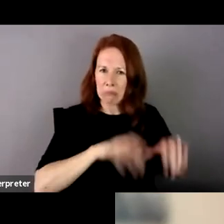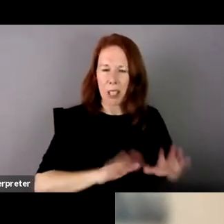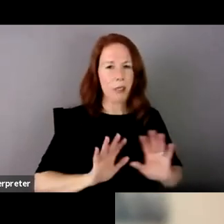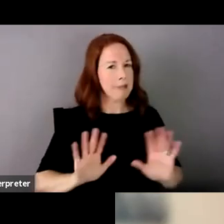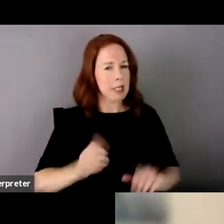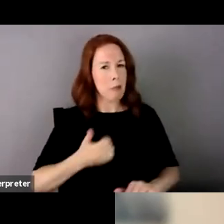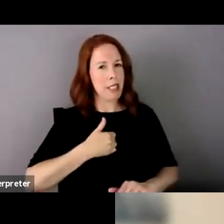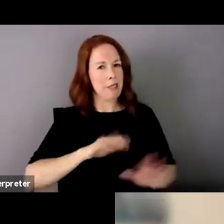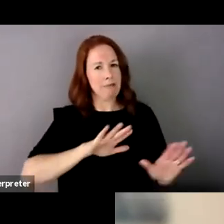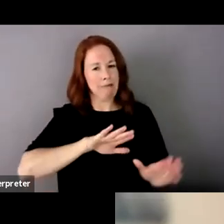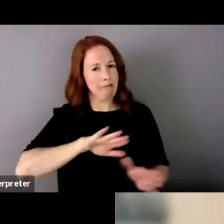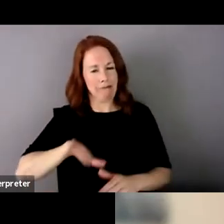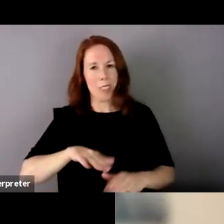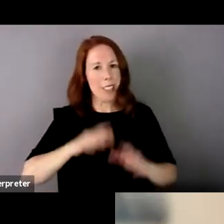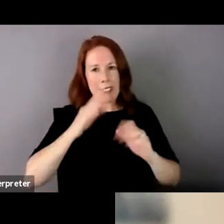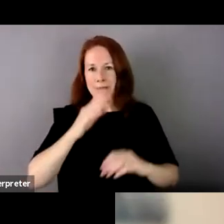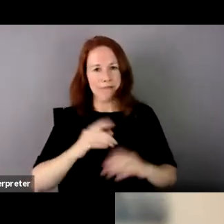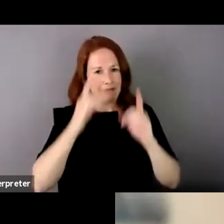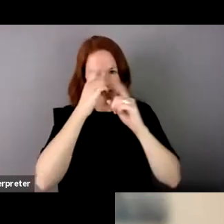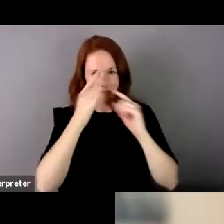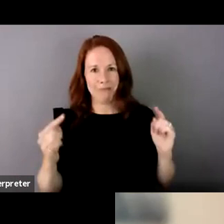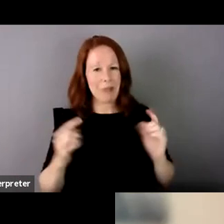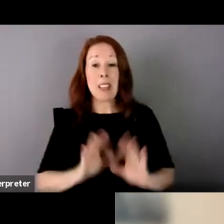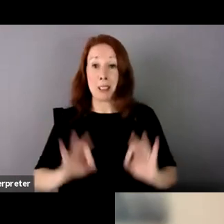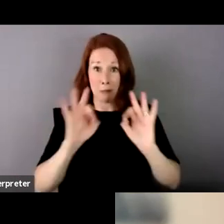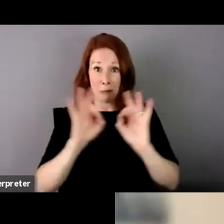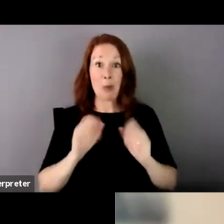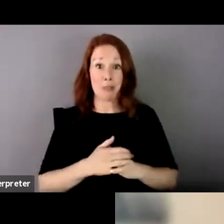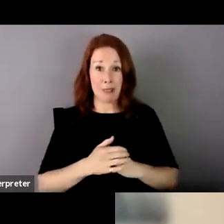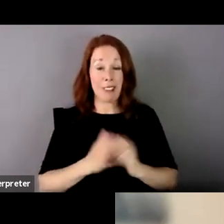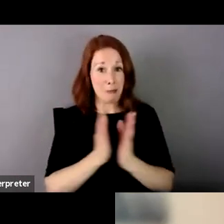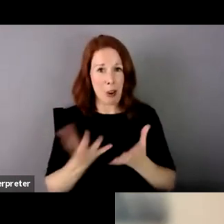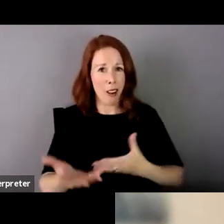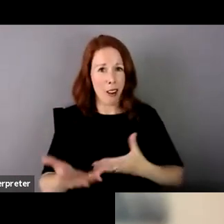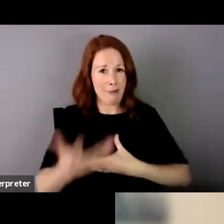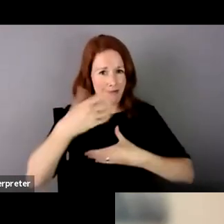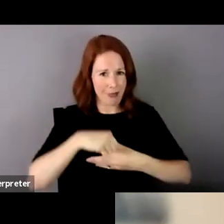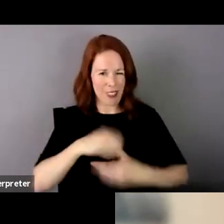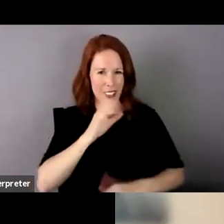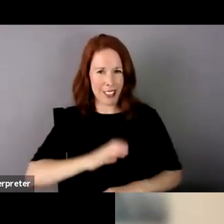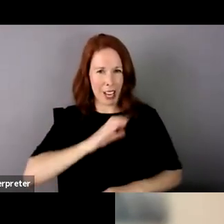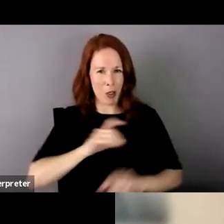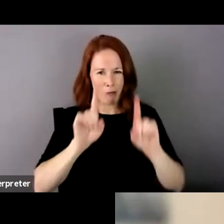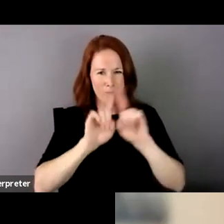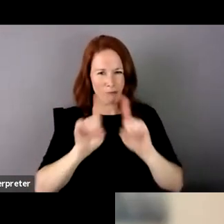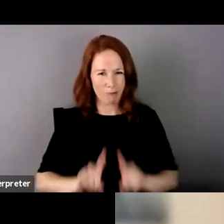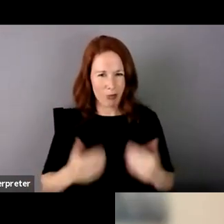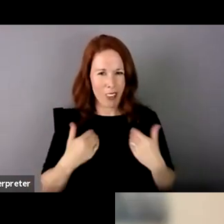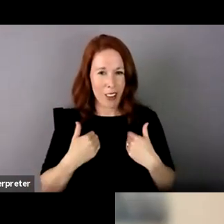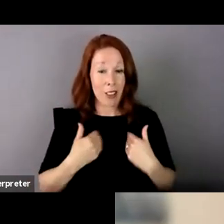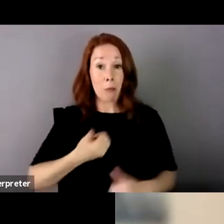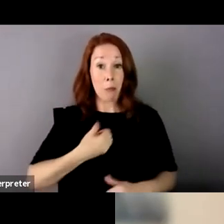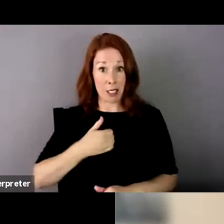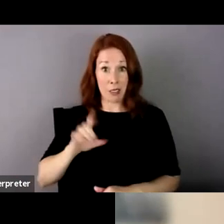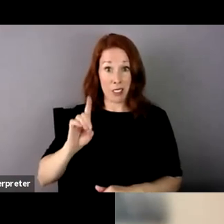try to do to change culture. And also as a disabled woman, as someone who identifies as disabled, I try to be very